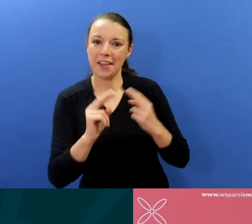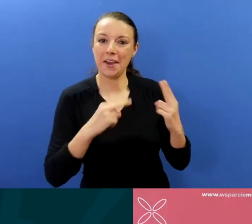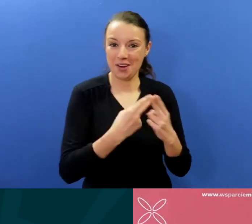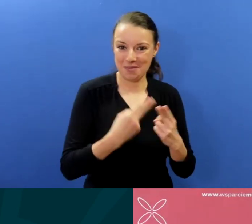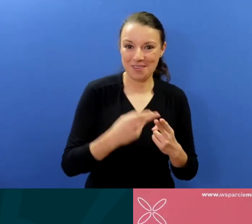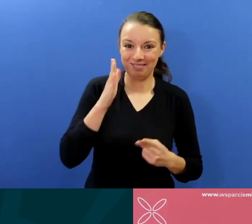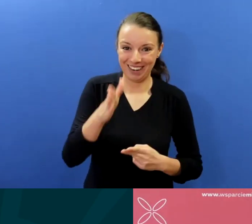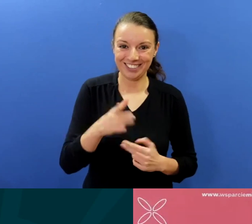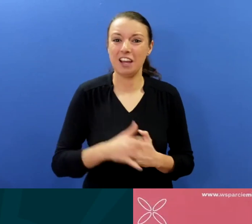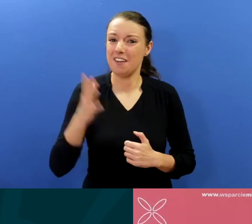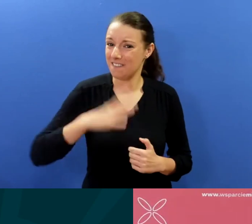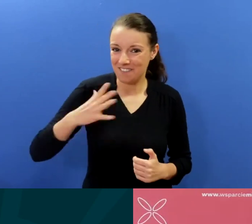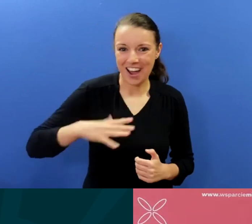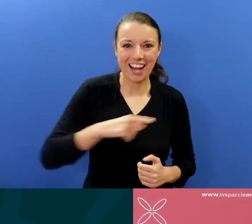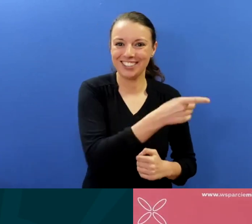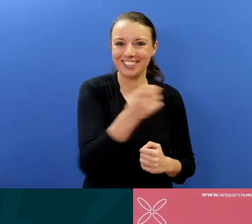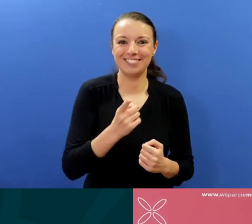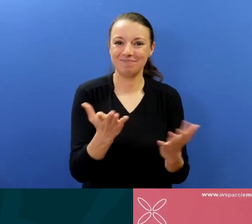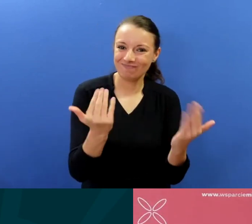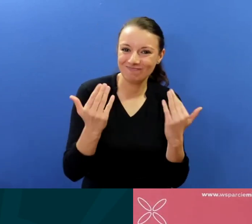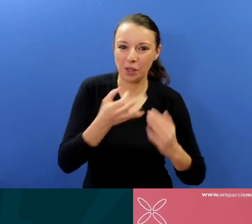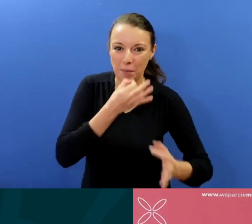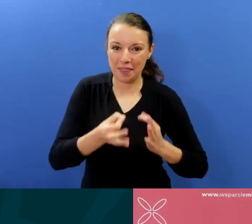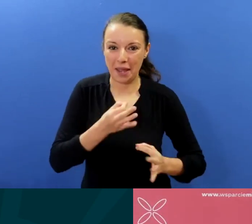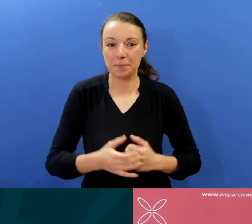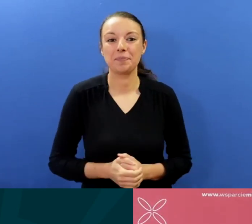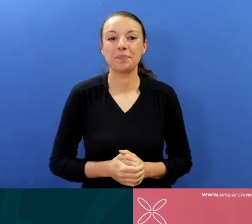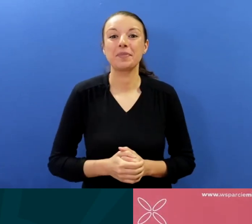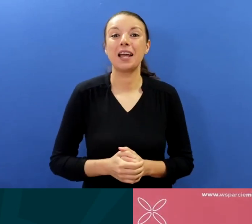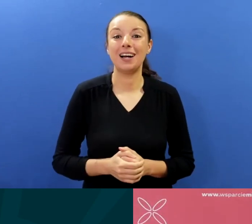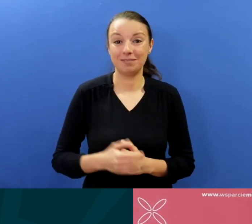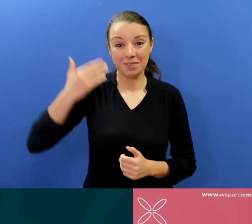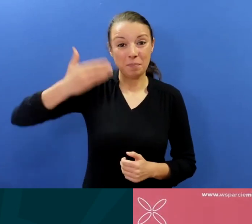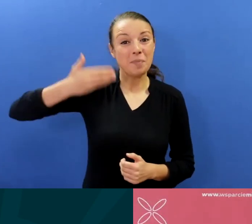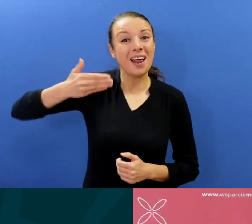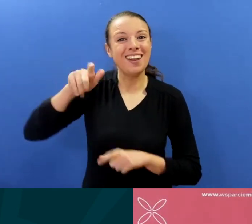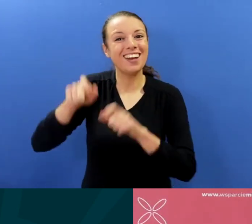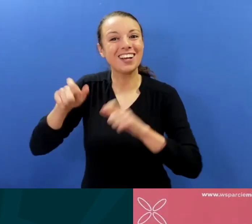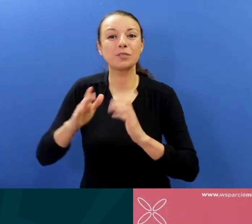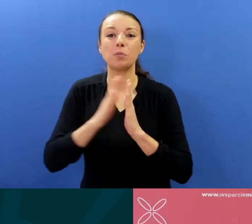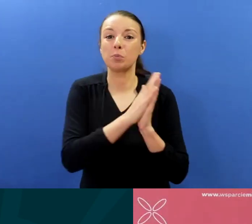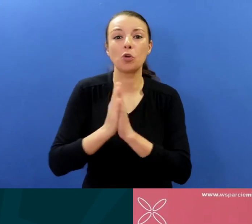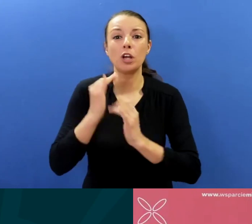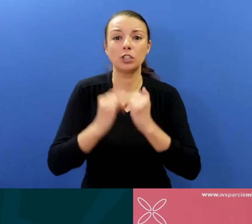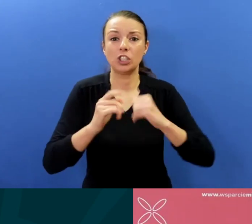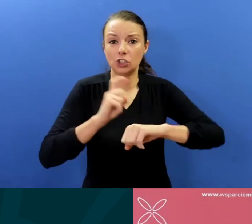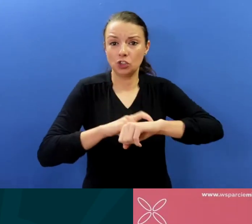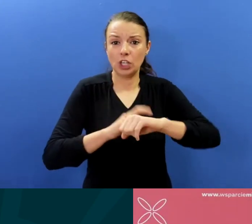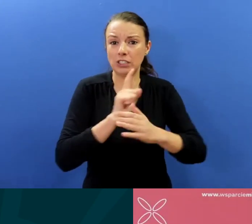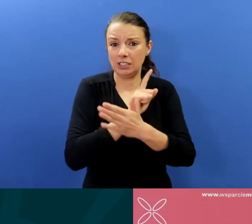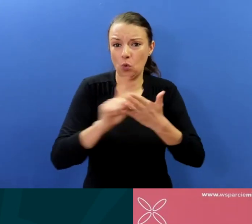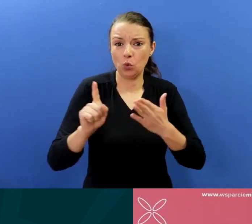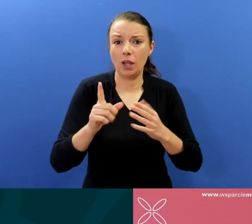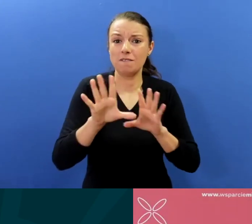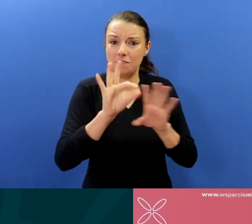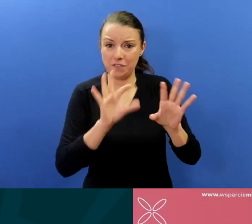some more presentations, there will be another session of questions and answers. And I would like our speakers to answer these